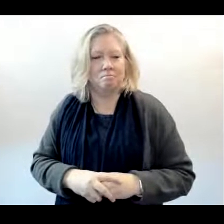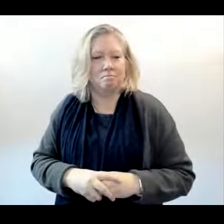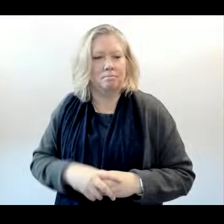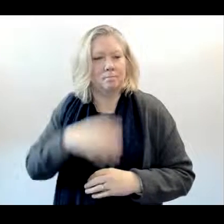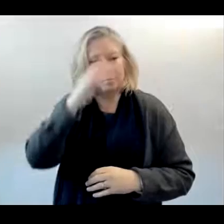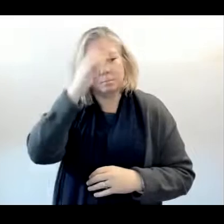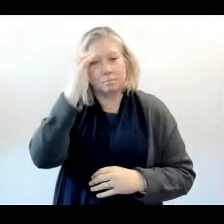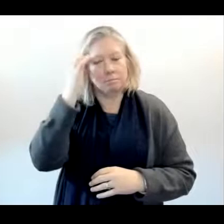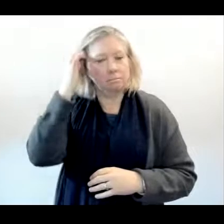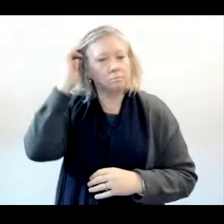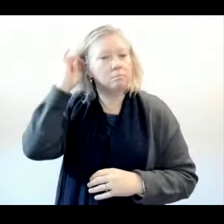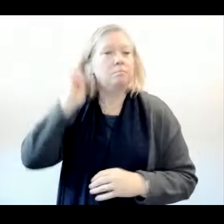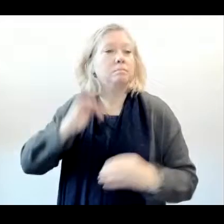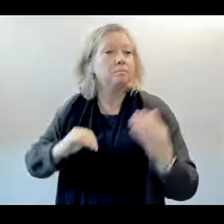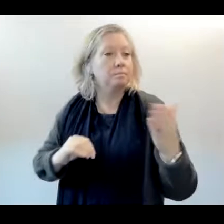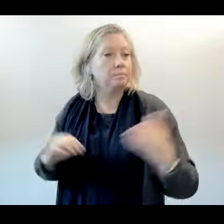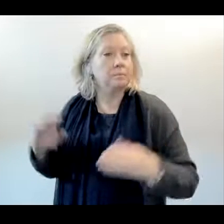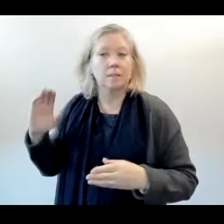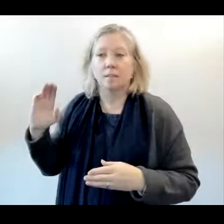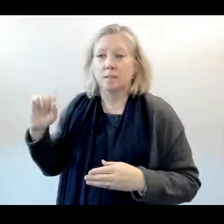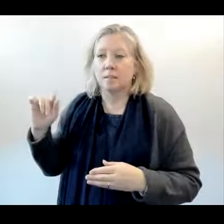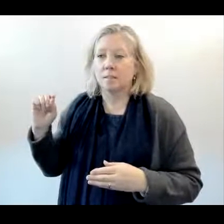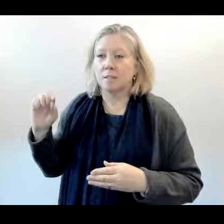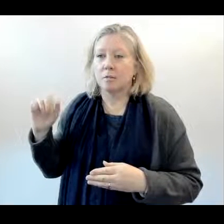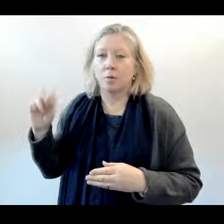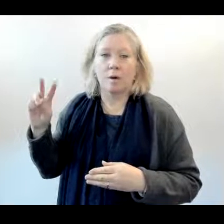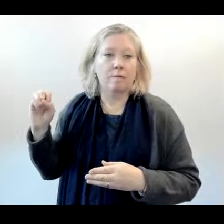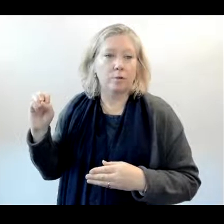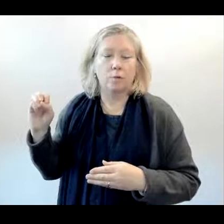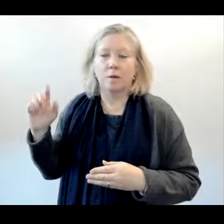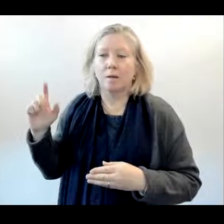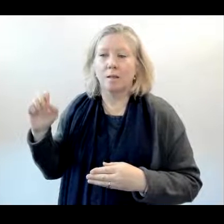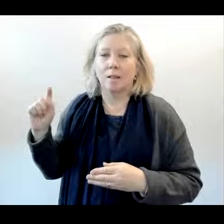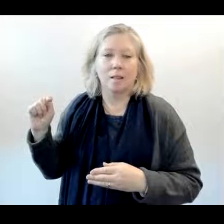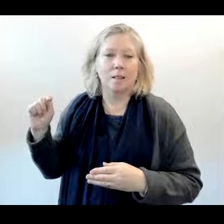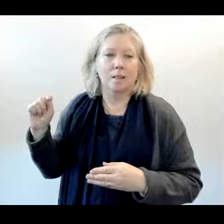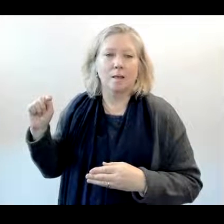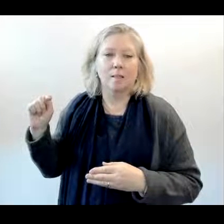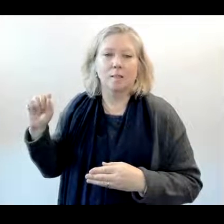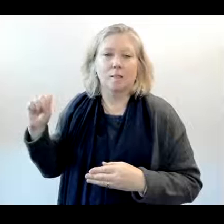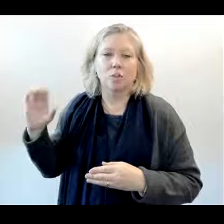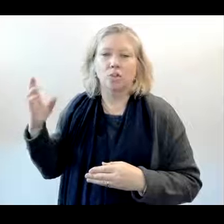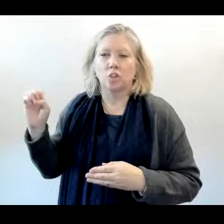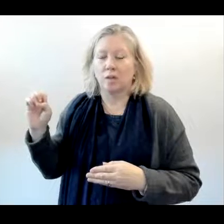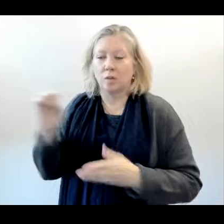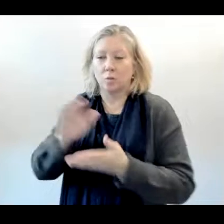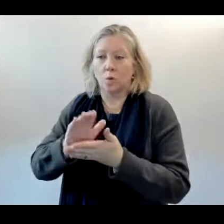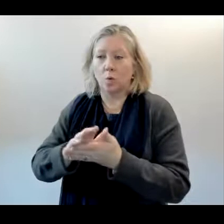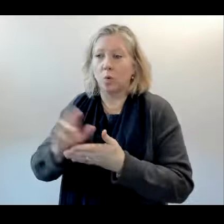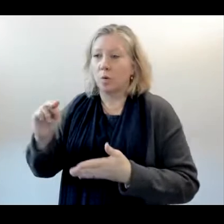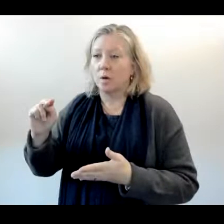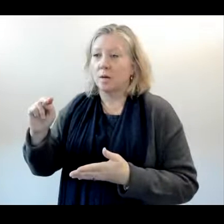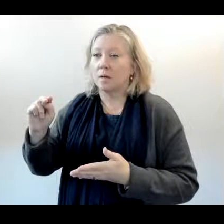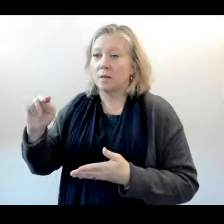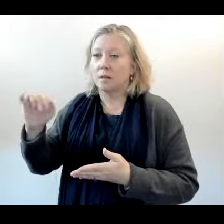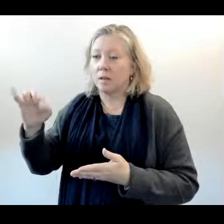Next on the agenda is Center Avenue, the Lecce School. Joining us for this will be Nicholas Person and